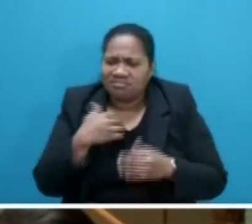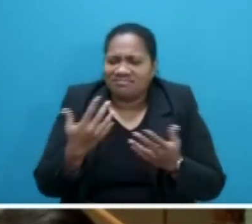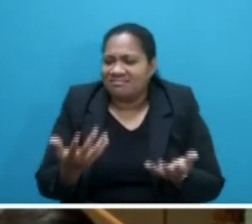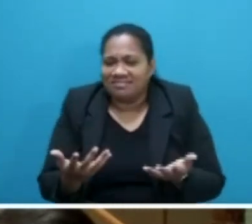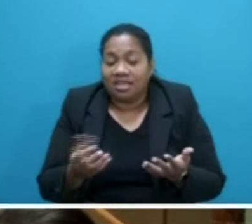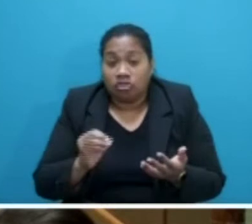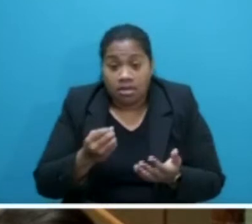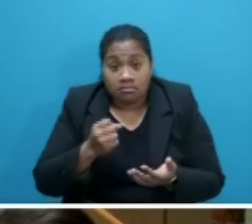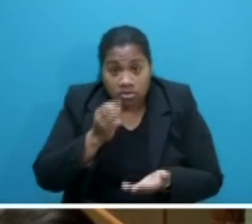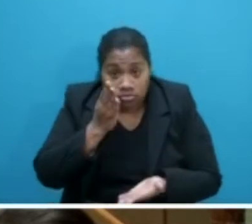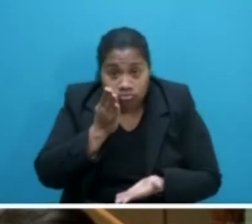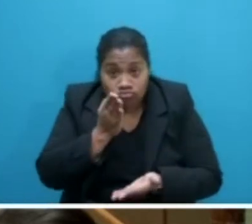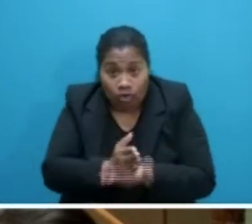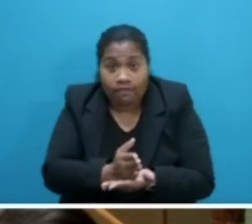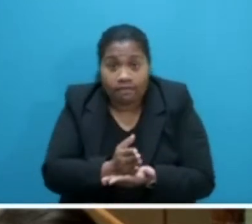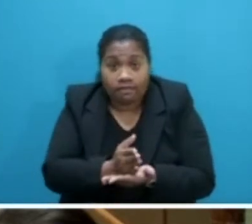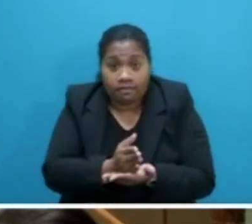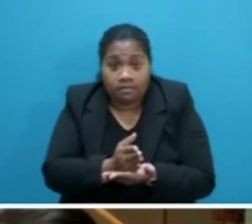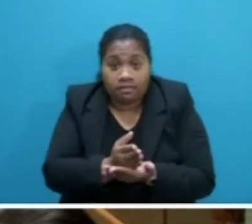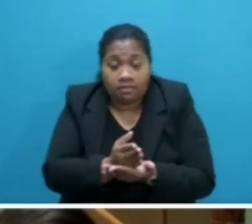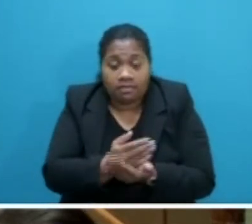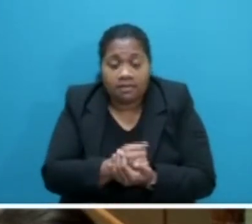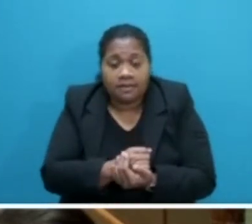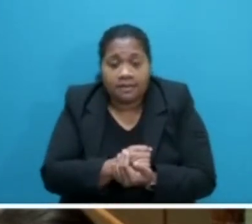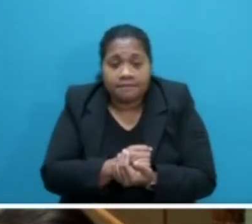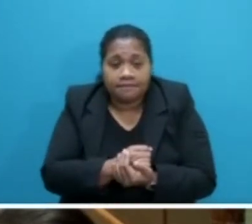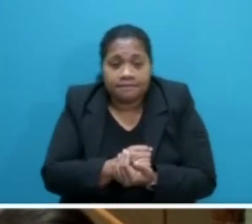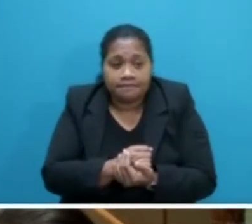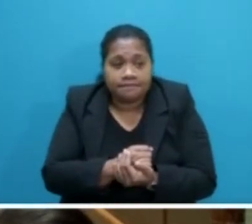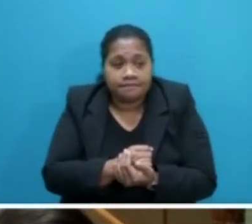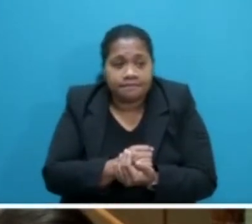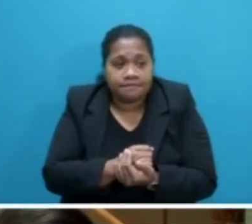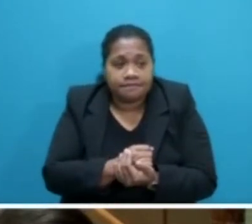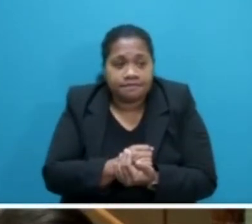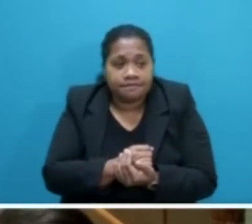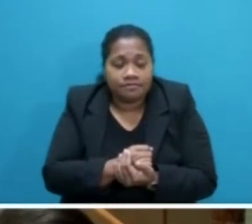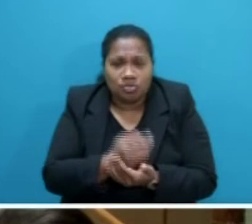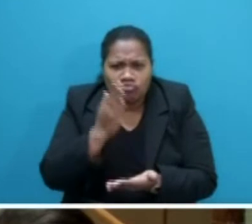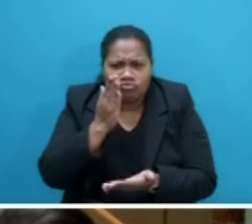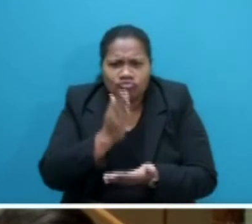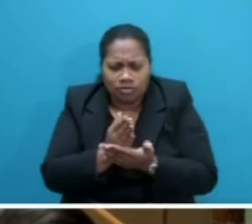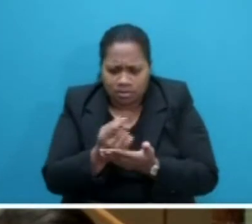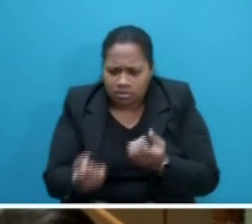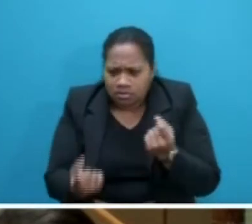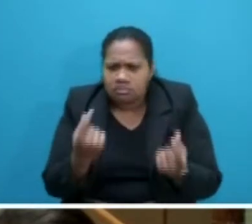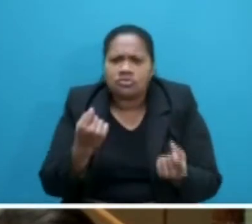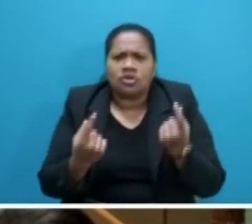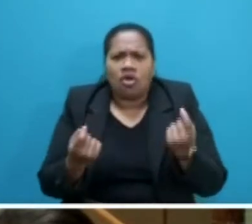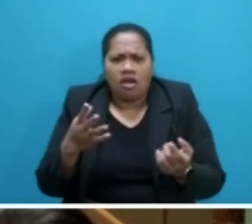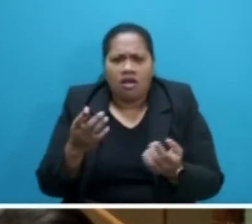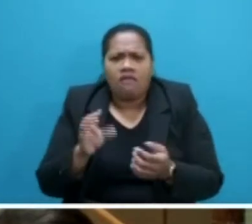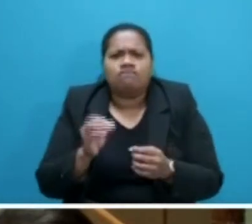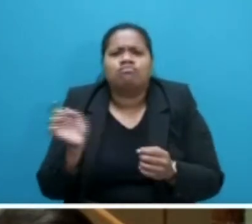fundamental truths are sparking an unprecedented civic transformation evident not only through the creativity we saw in